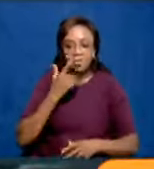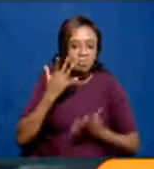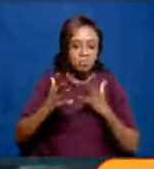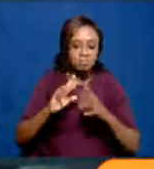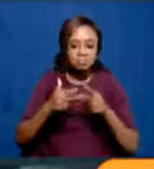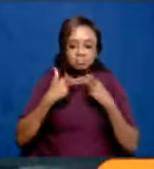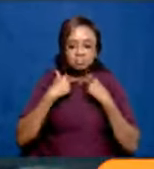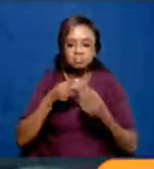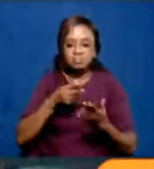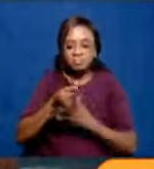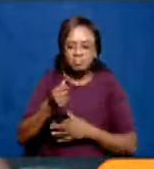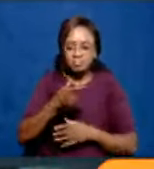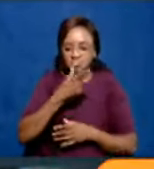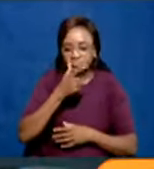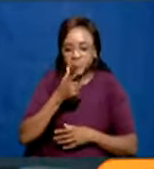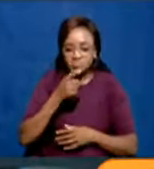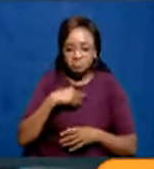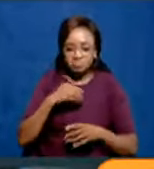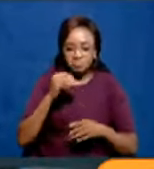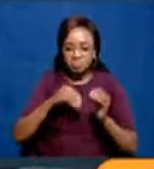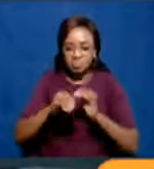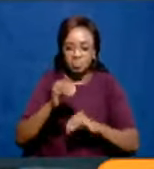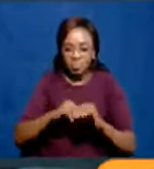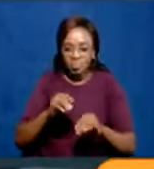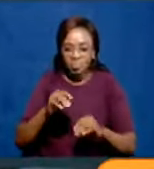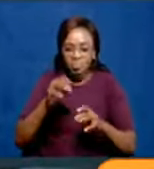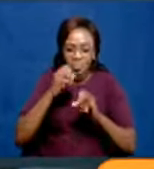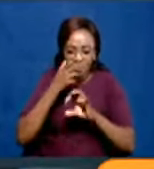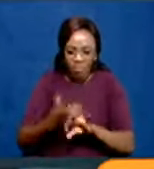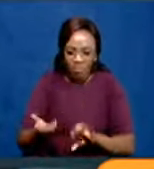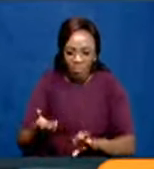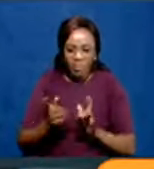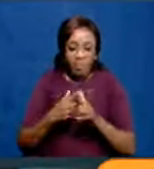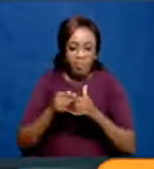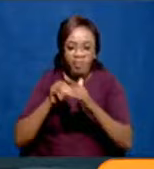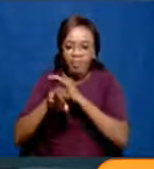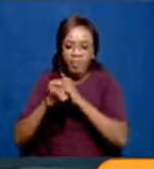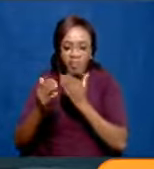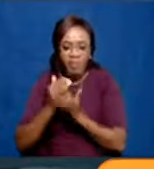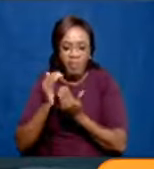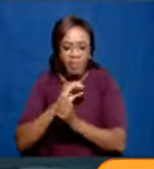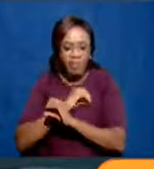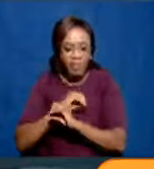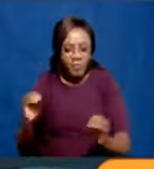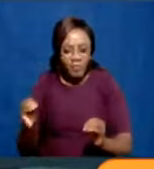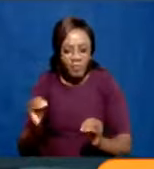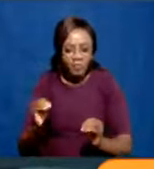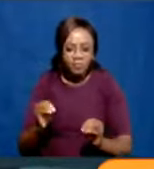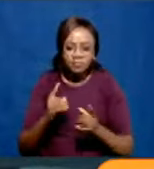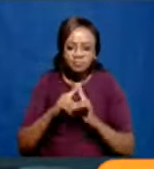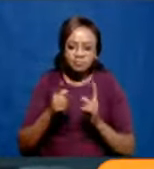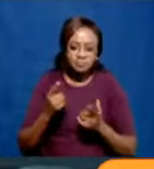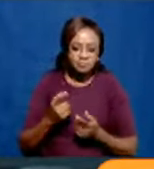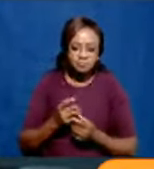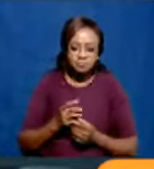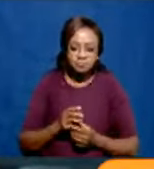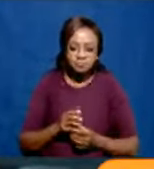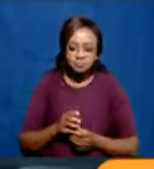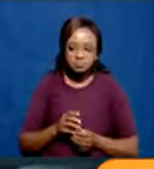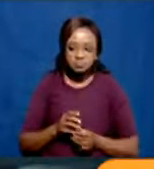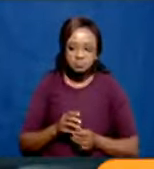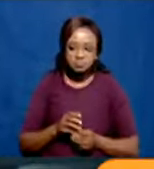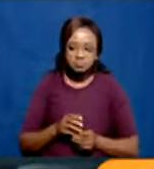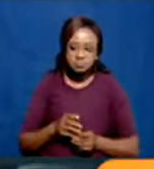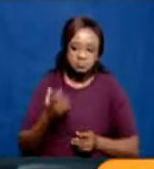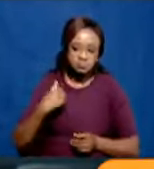to contribute or to get any funds and will not be able to access care? That's another thing that is very, very critical. On the mean testing, we know that